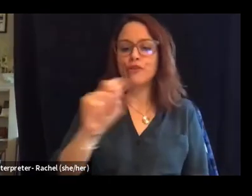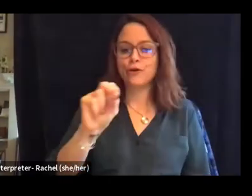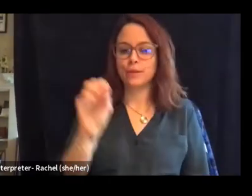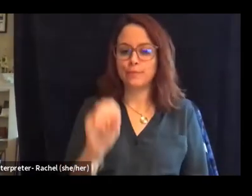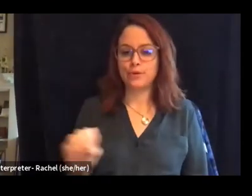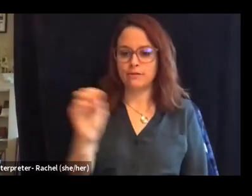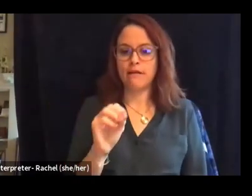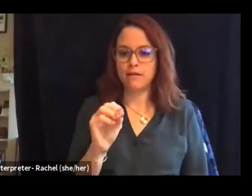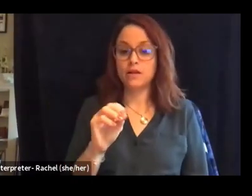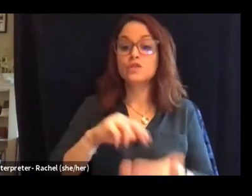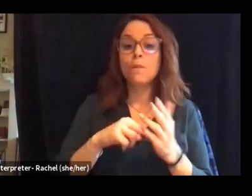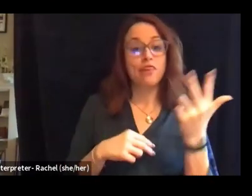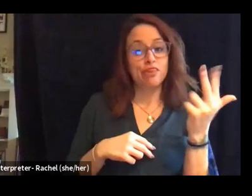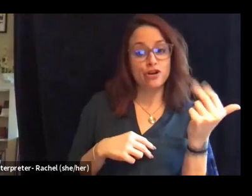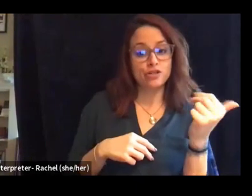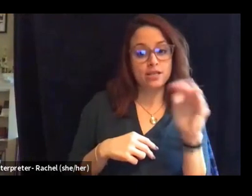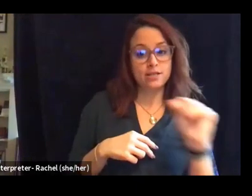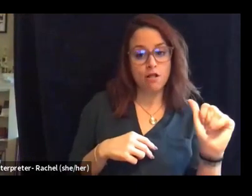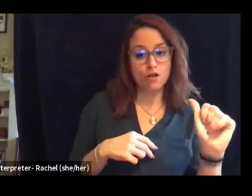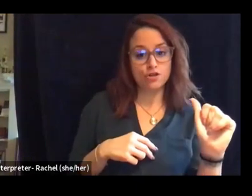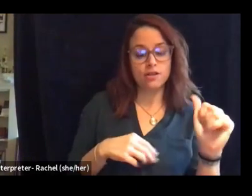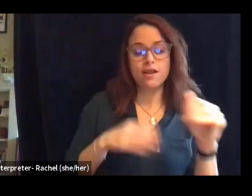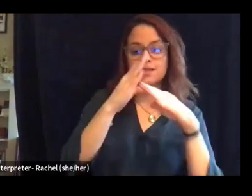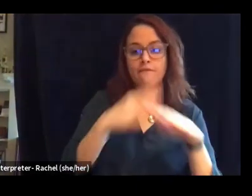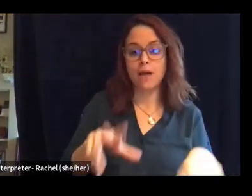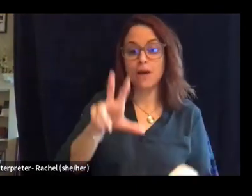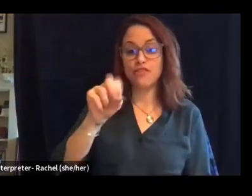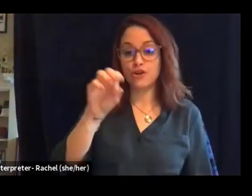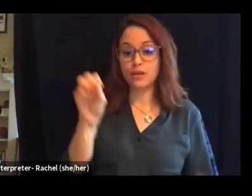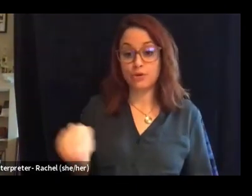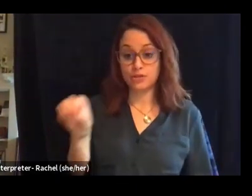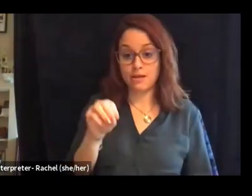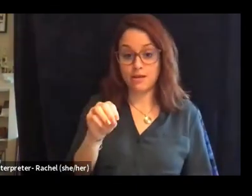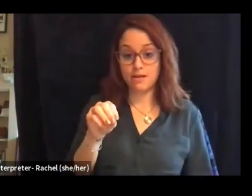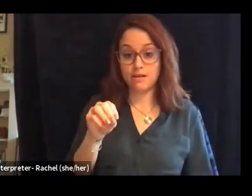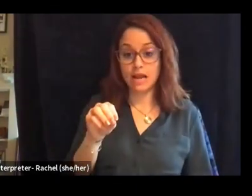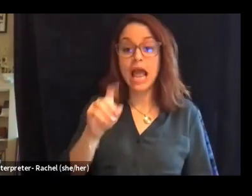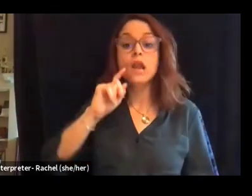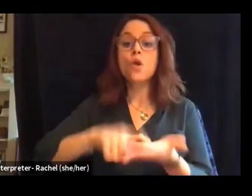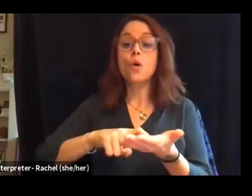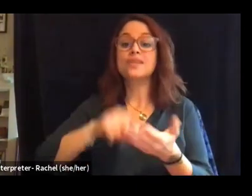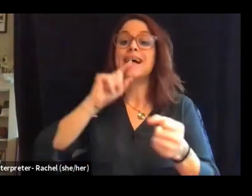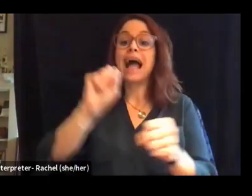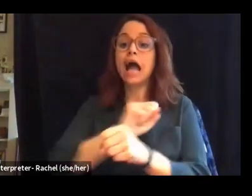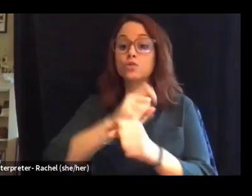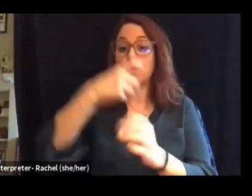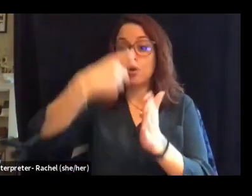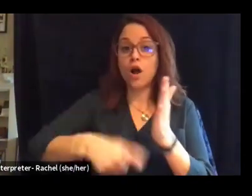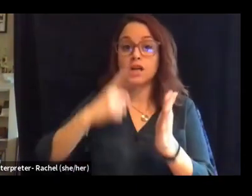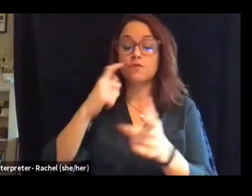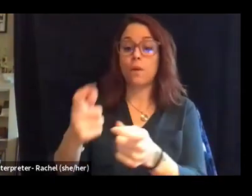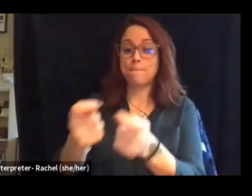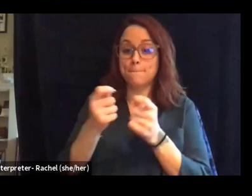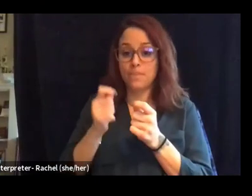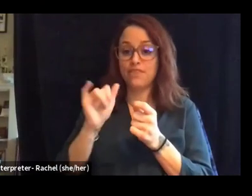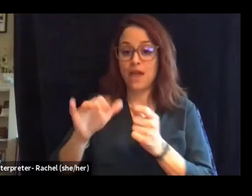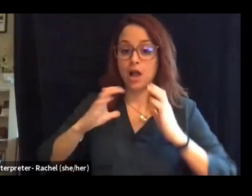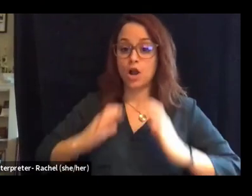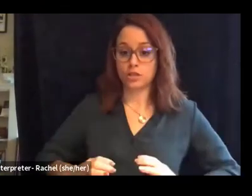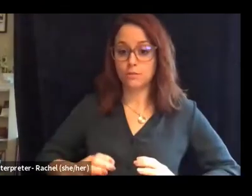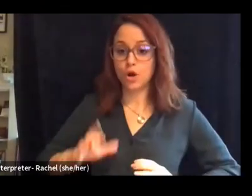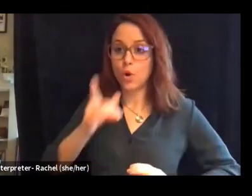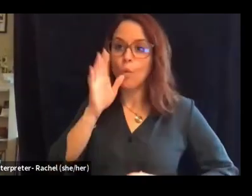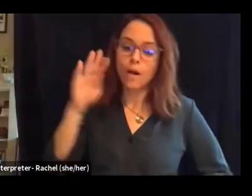my $13 and divide it by 30%, and I find that the real cost to acquire that customer, that paying